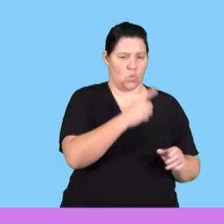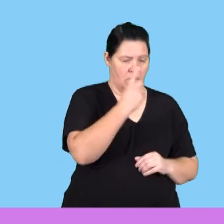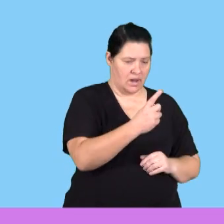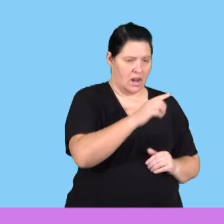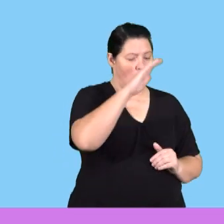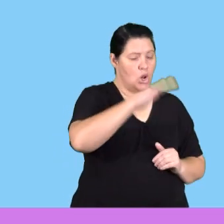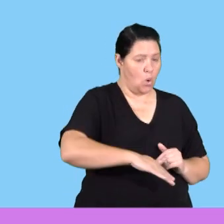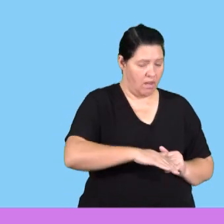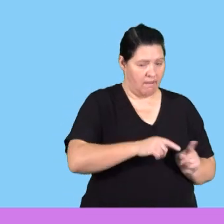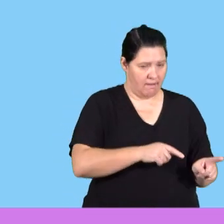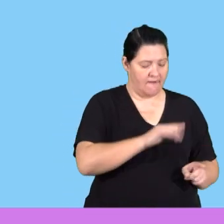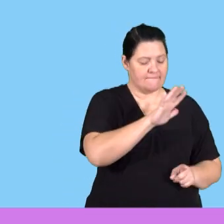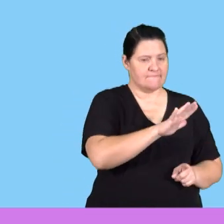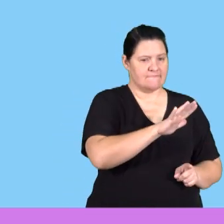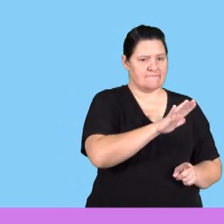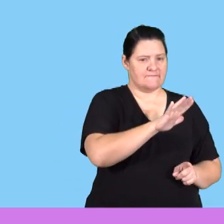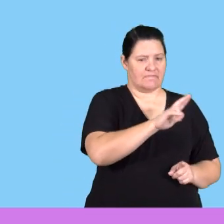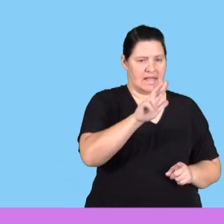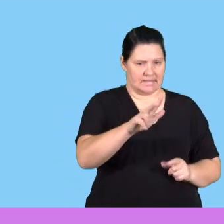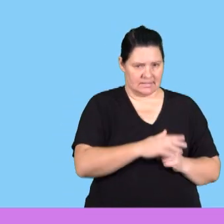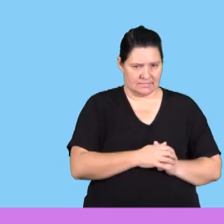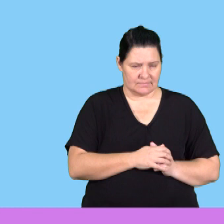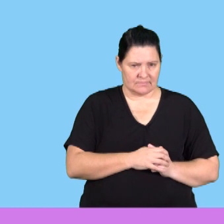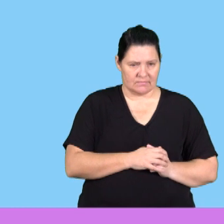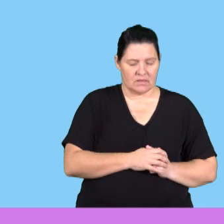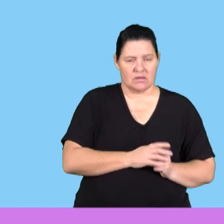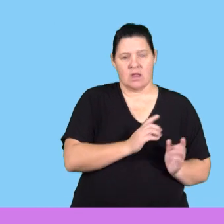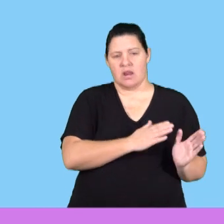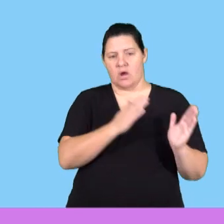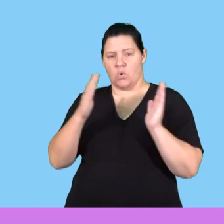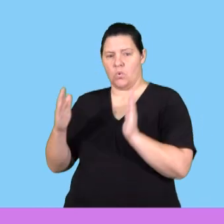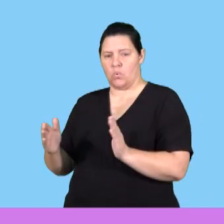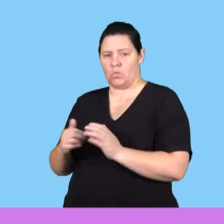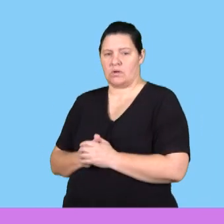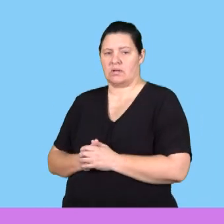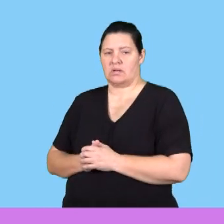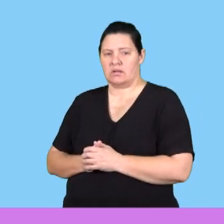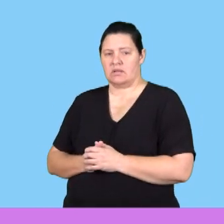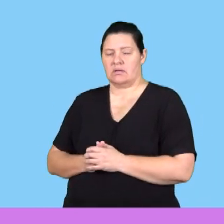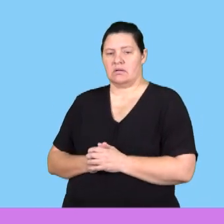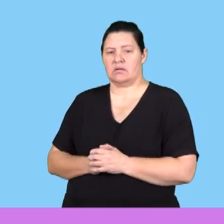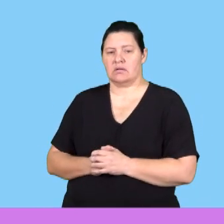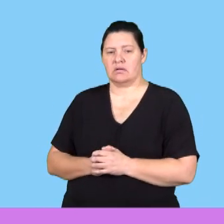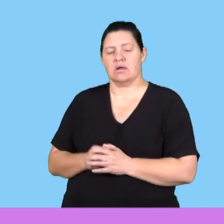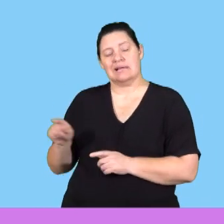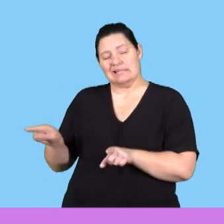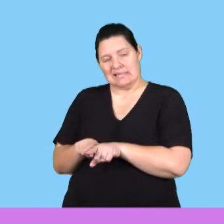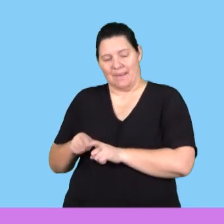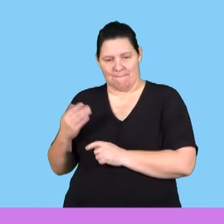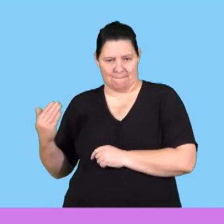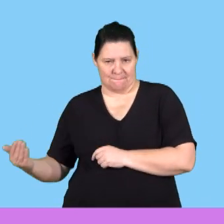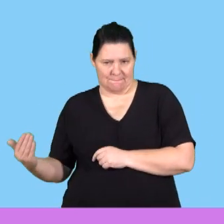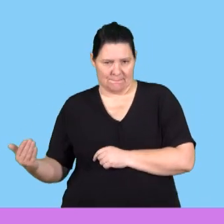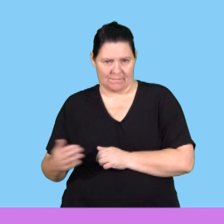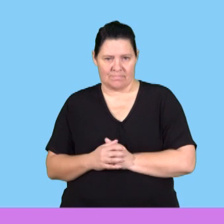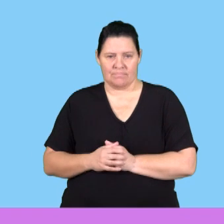1, the lowest quartile is 58. So now I'm going to do exactly the same